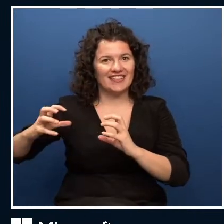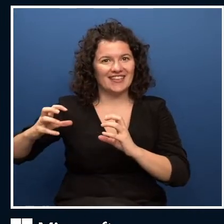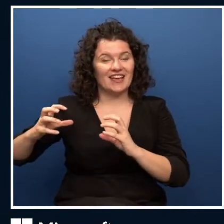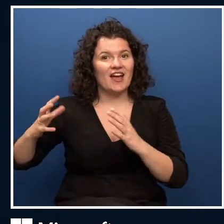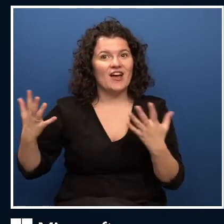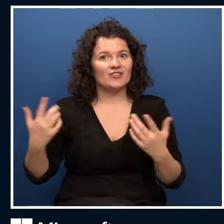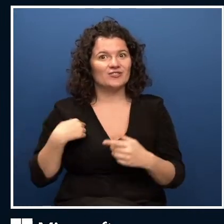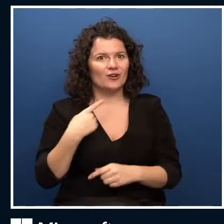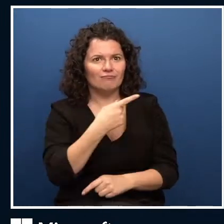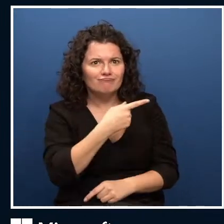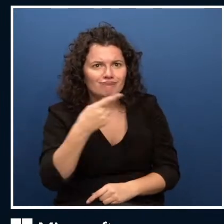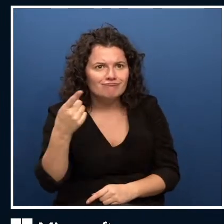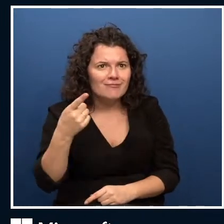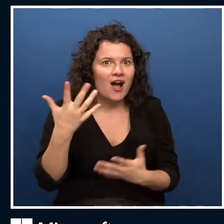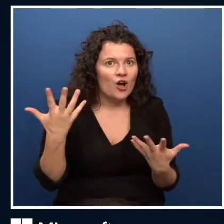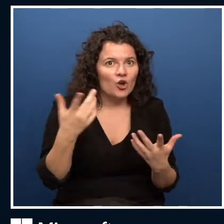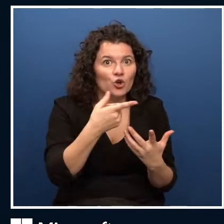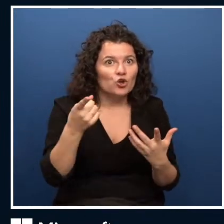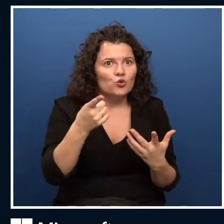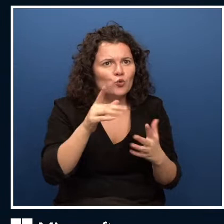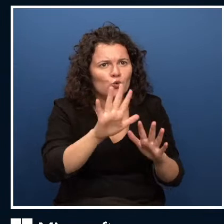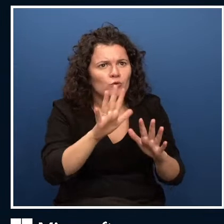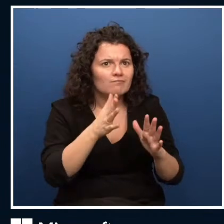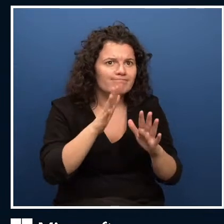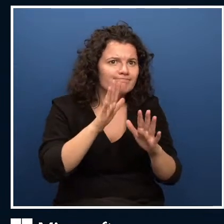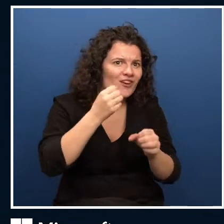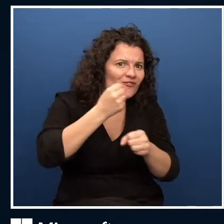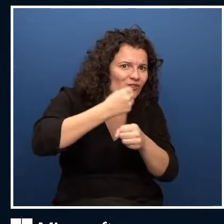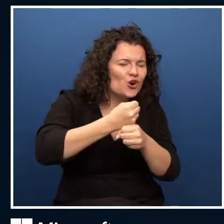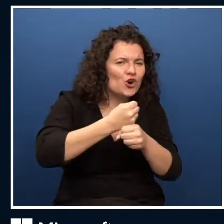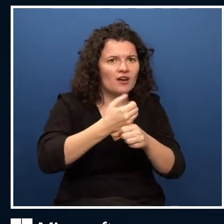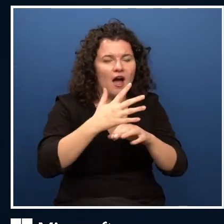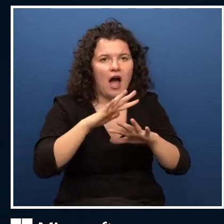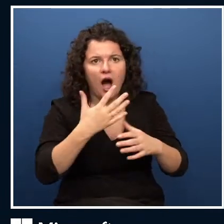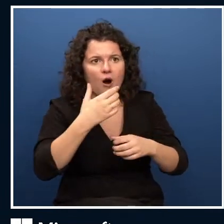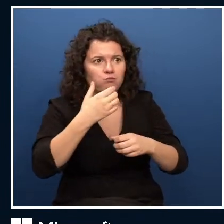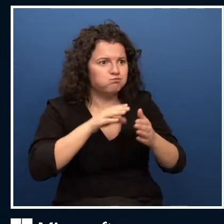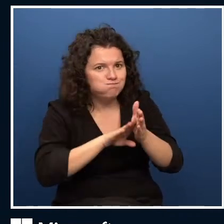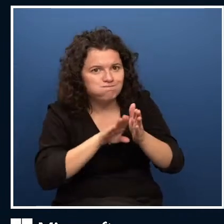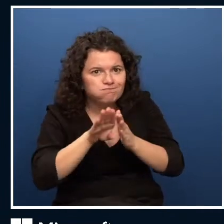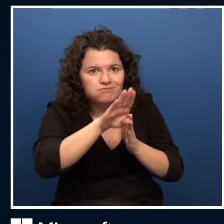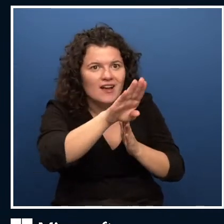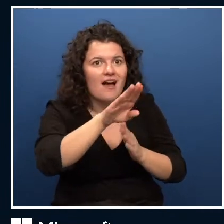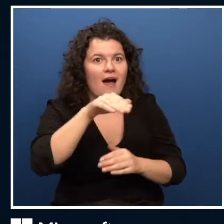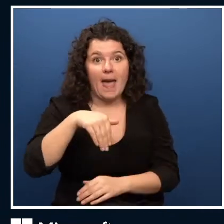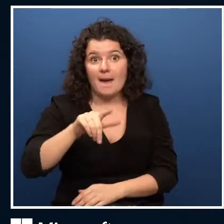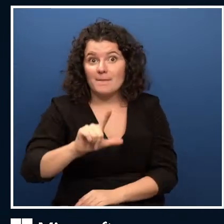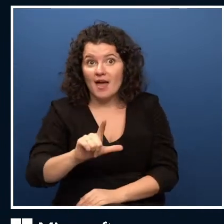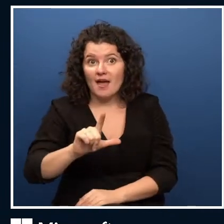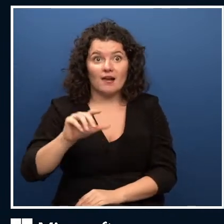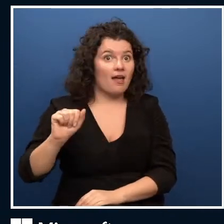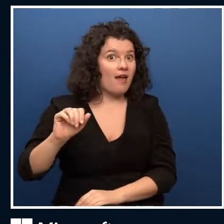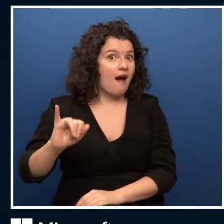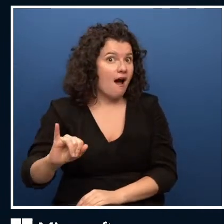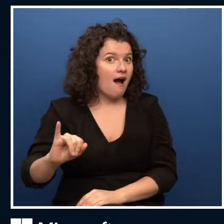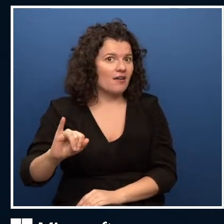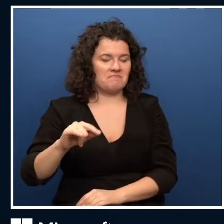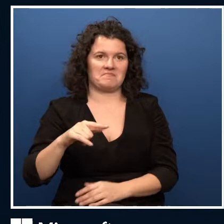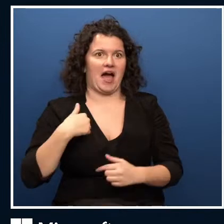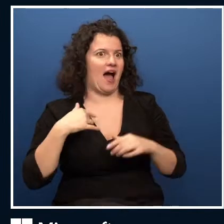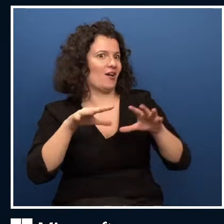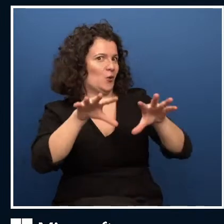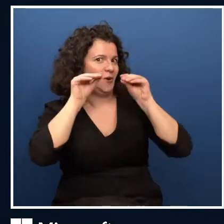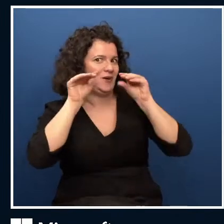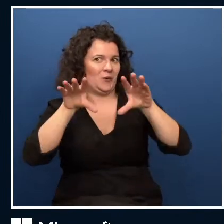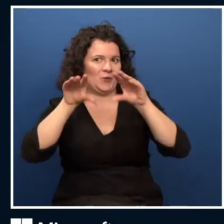wise young people have to say about careers in AI and ML. Fantastic. Ananya, you want to go next?